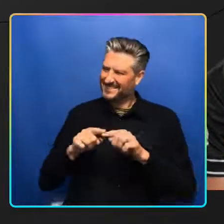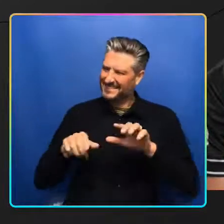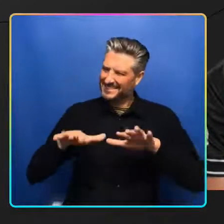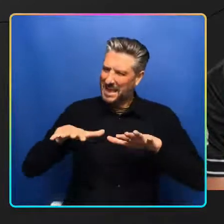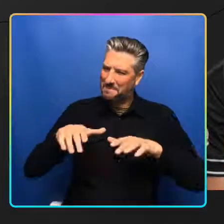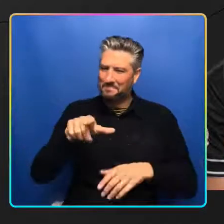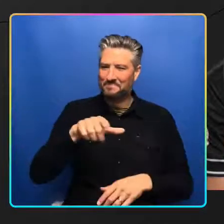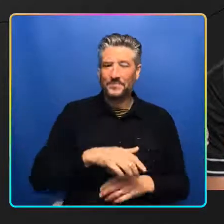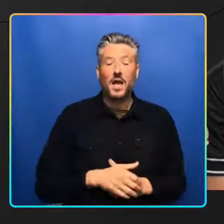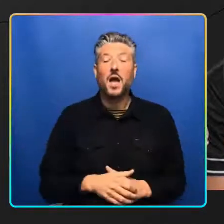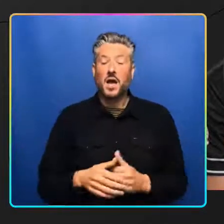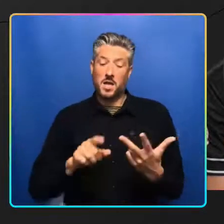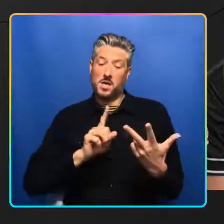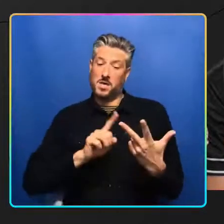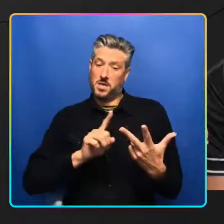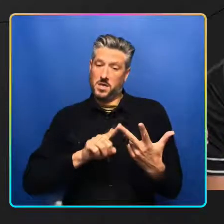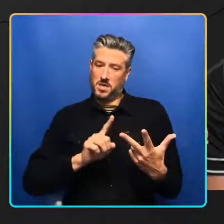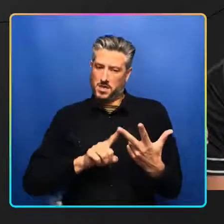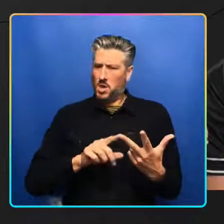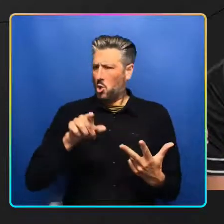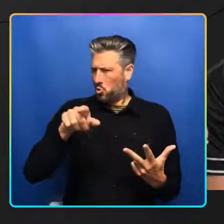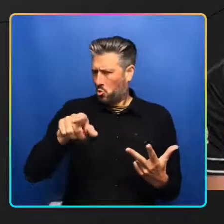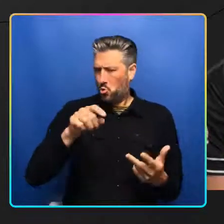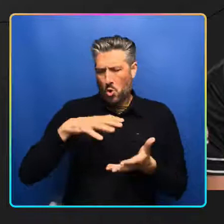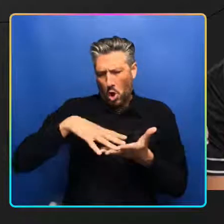you've learned in AI?